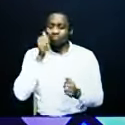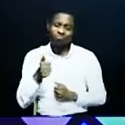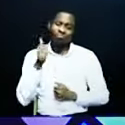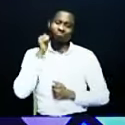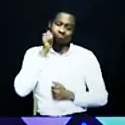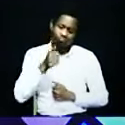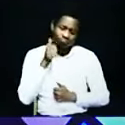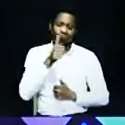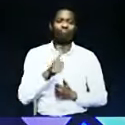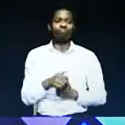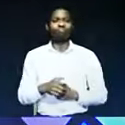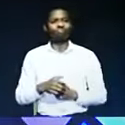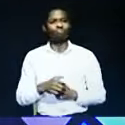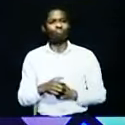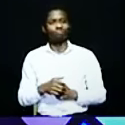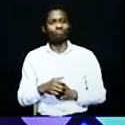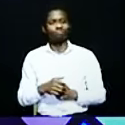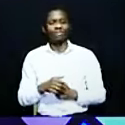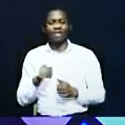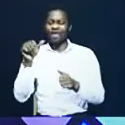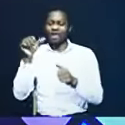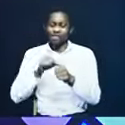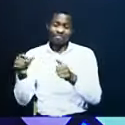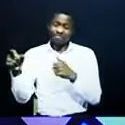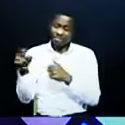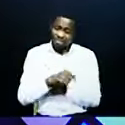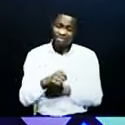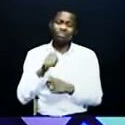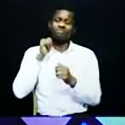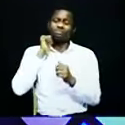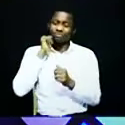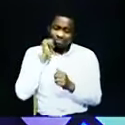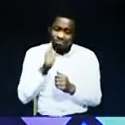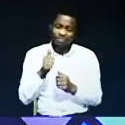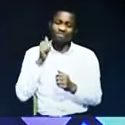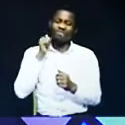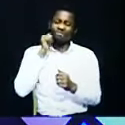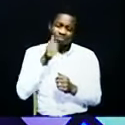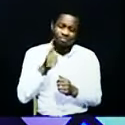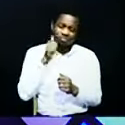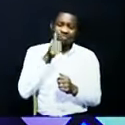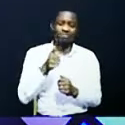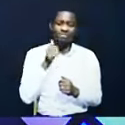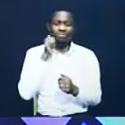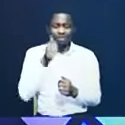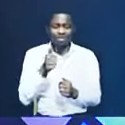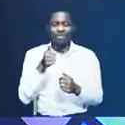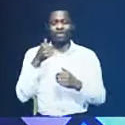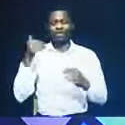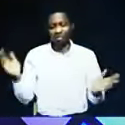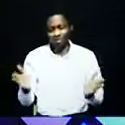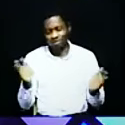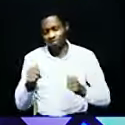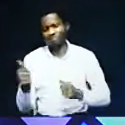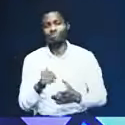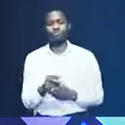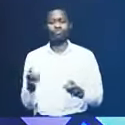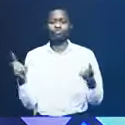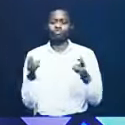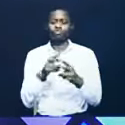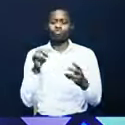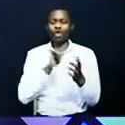As long as it is called today. So that none of you may be hardened by